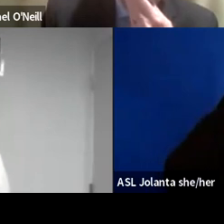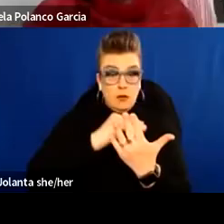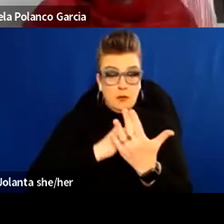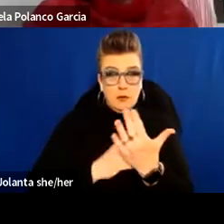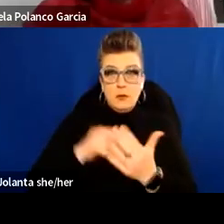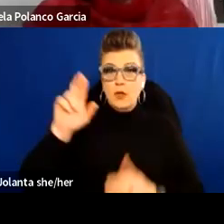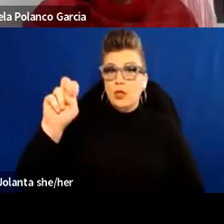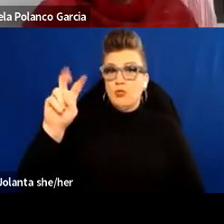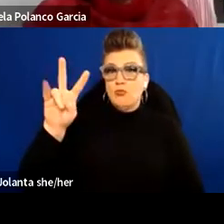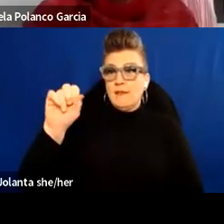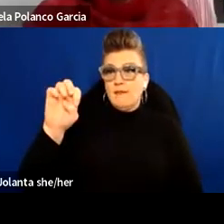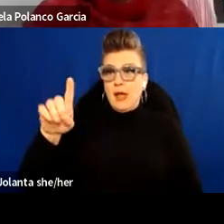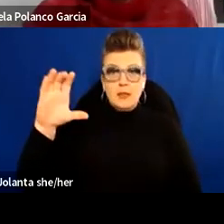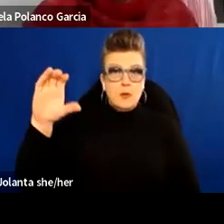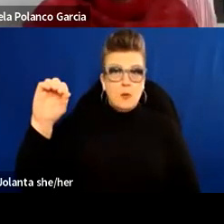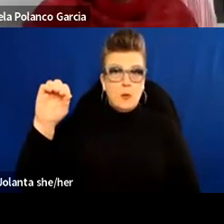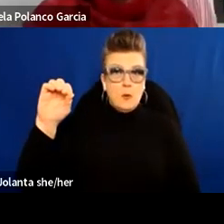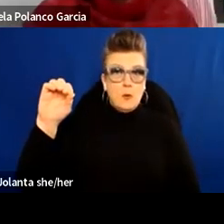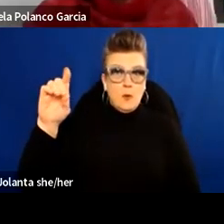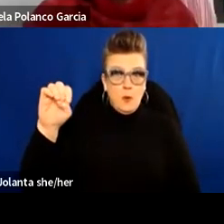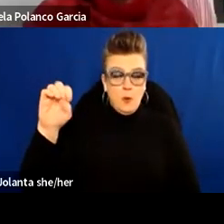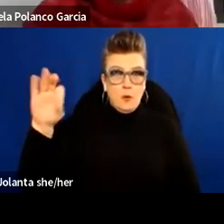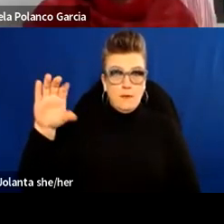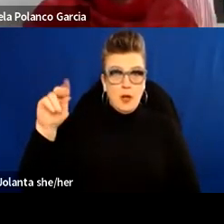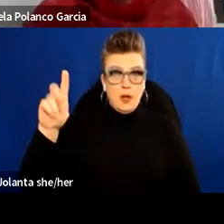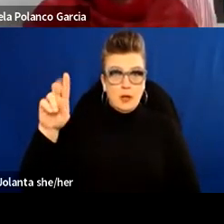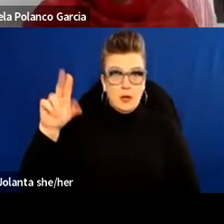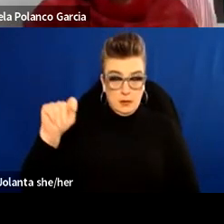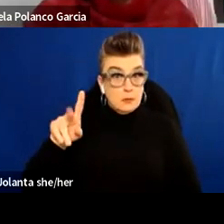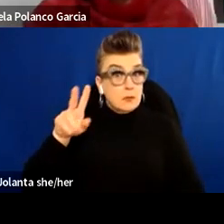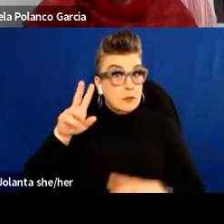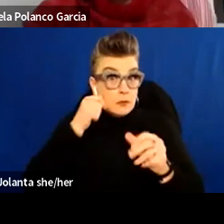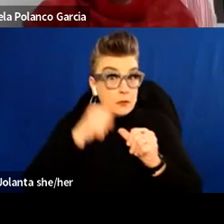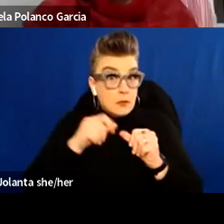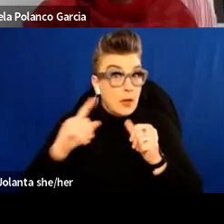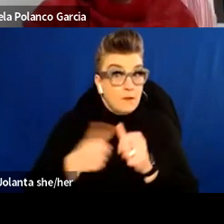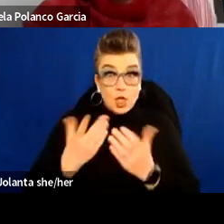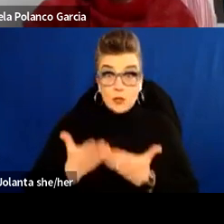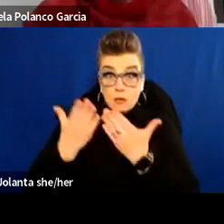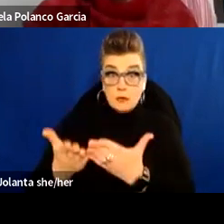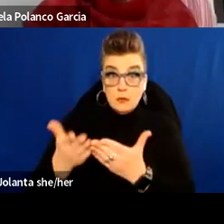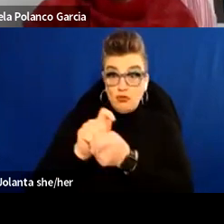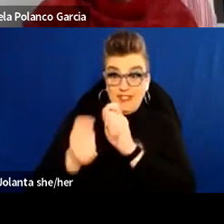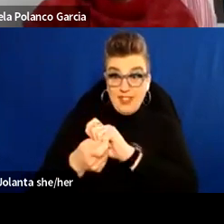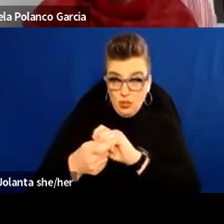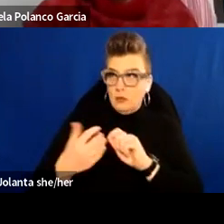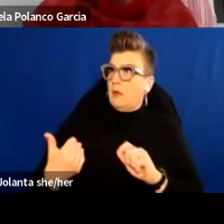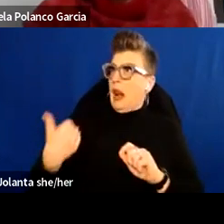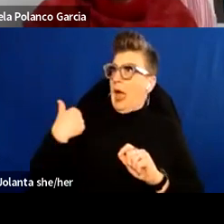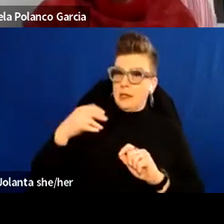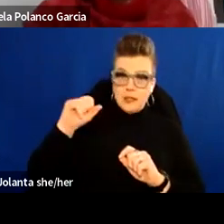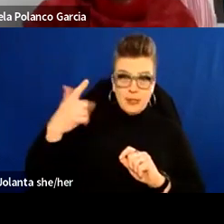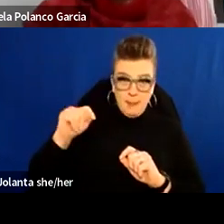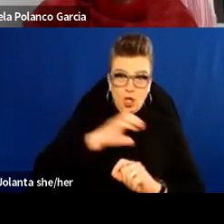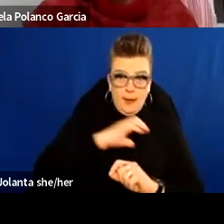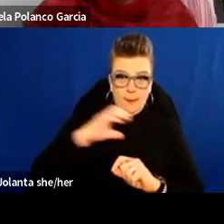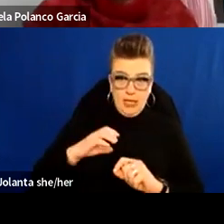conduct you will recall that the superintendent first presented this revision to the committee last september then presented it at